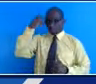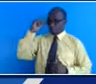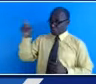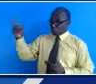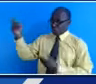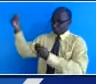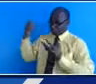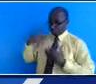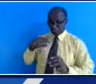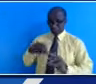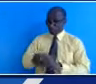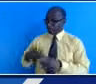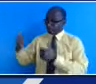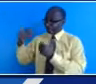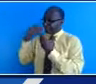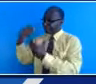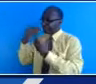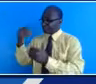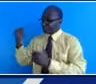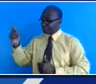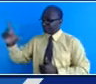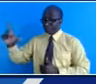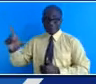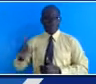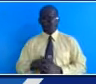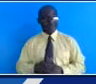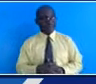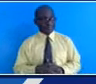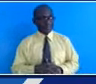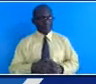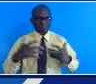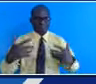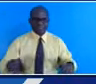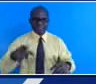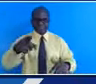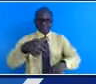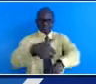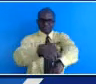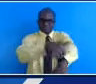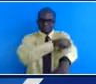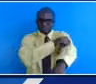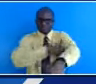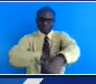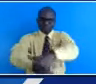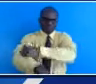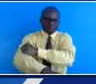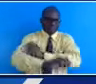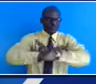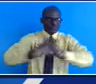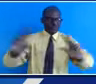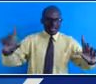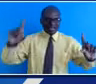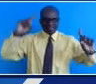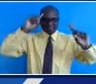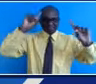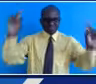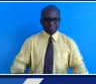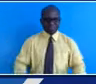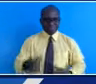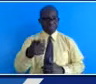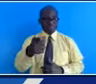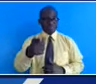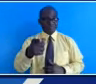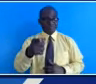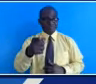24/7. One of the things that I've always admired about the County Executive is that he has made it one of his priorities to consistently be